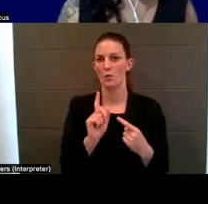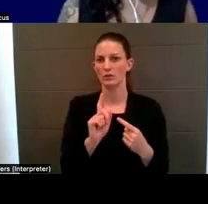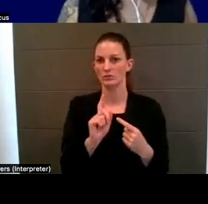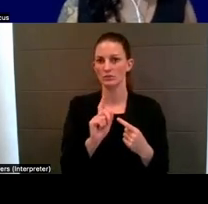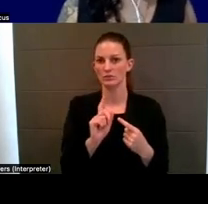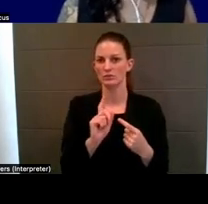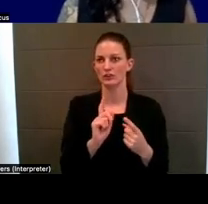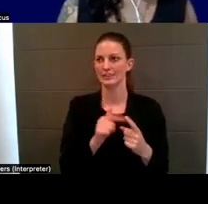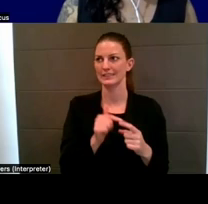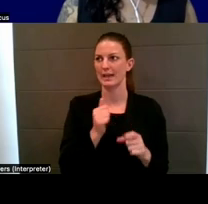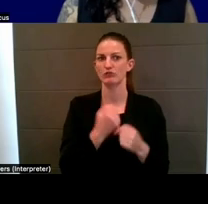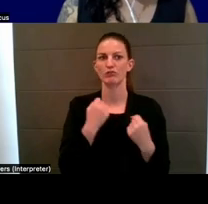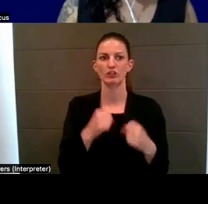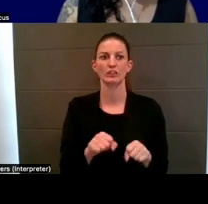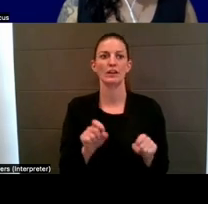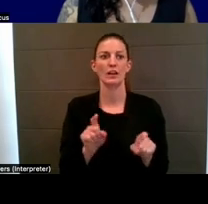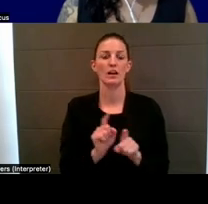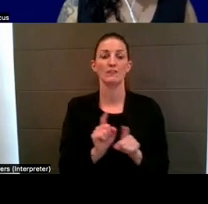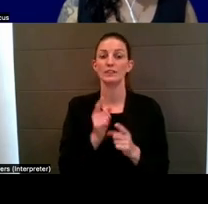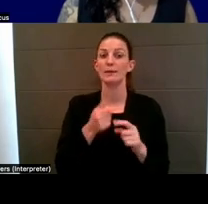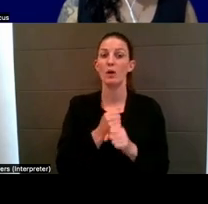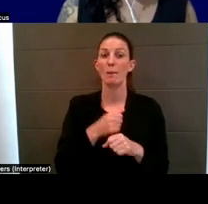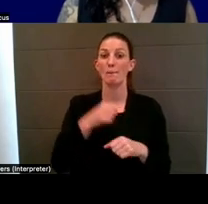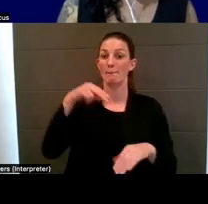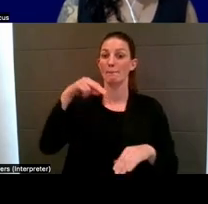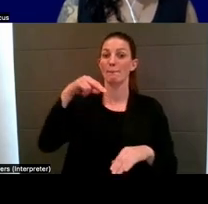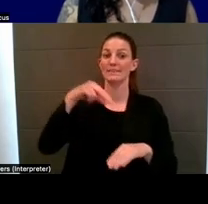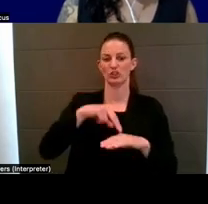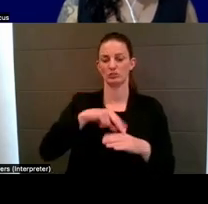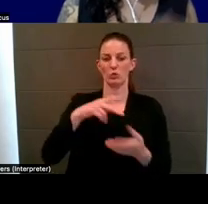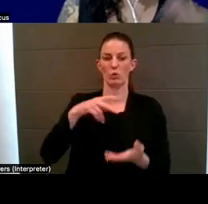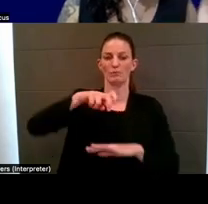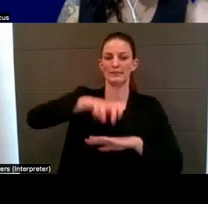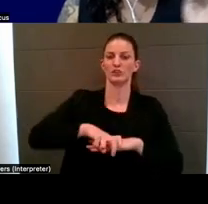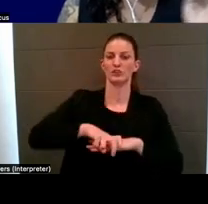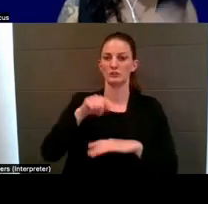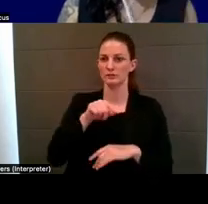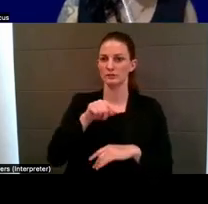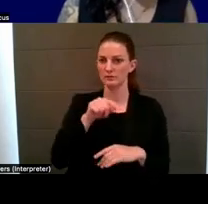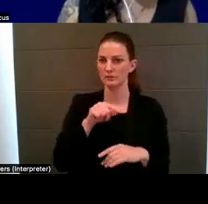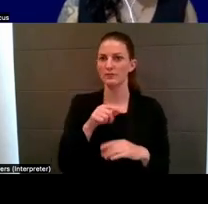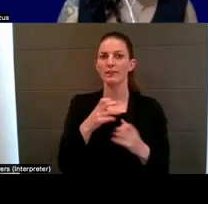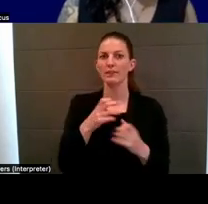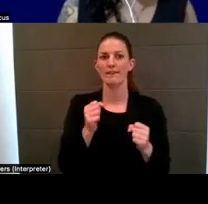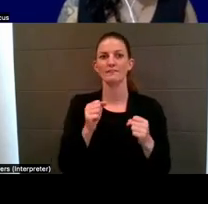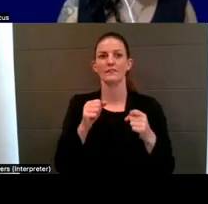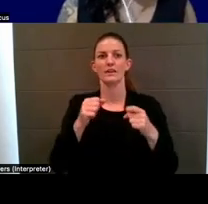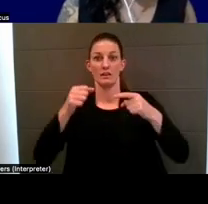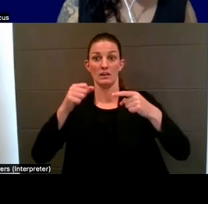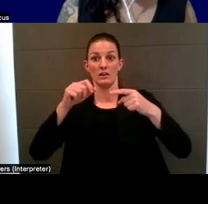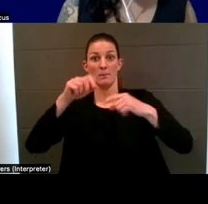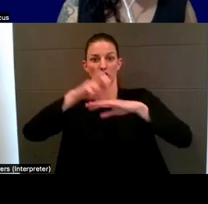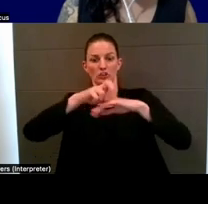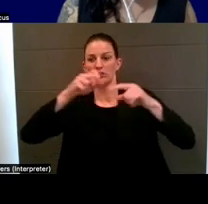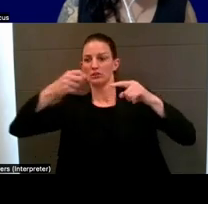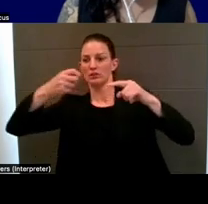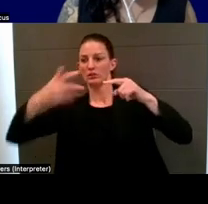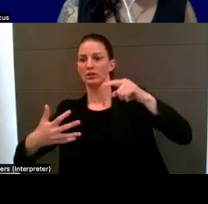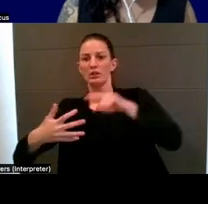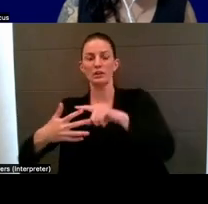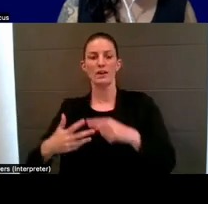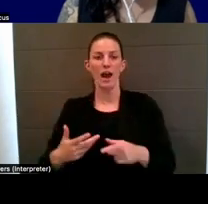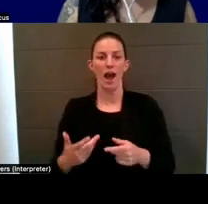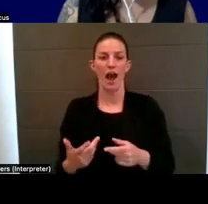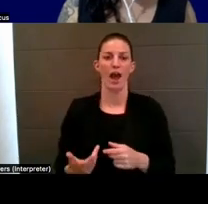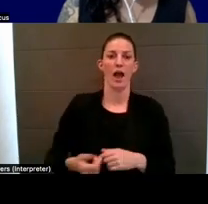in her positioning section, there was a series of bullet points that said upright and well supported in her